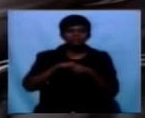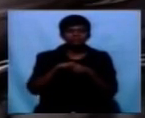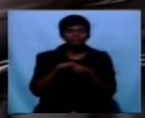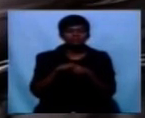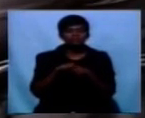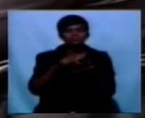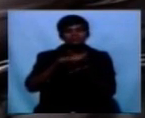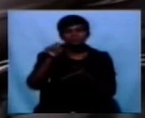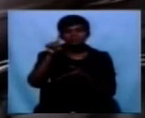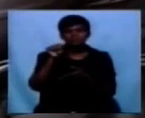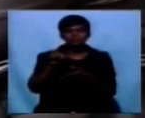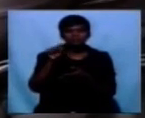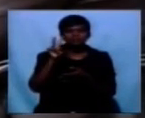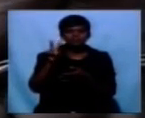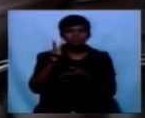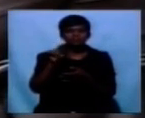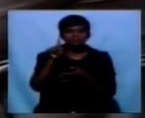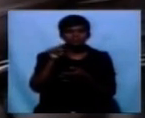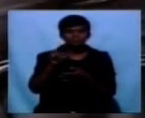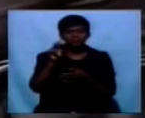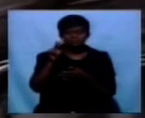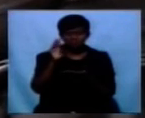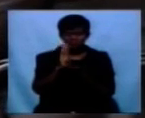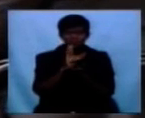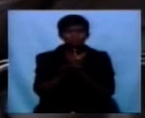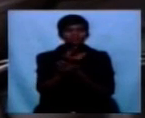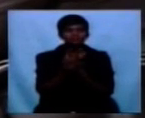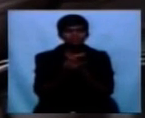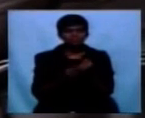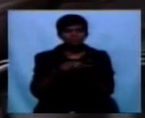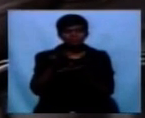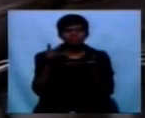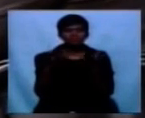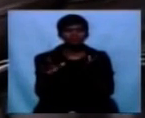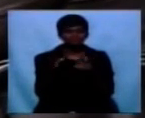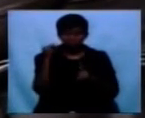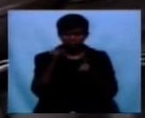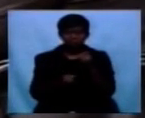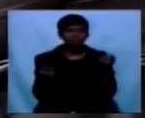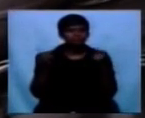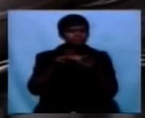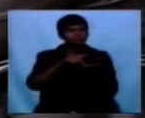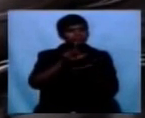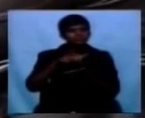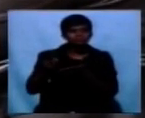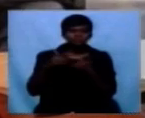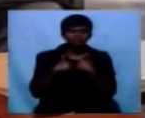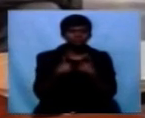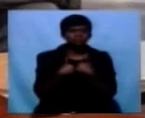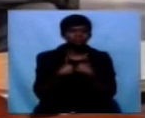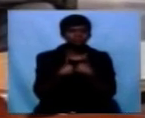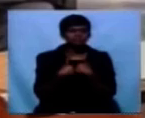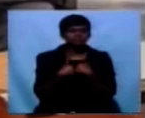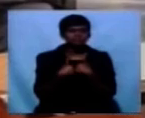paid 1.2, and almost 1.2 billion has been paid out to both. When do you expect you to complete the payments? We have agreed with You've owed